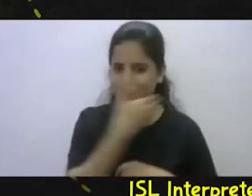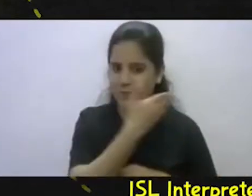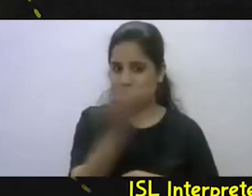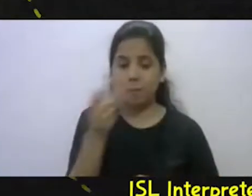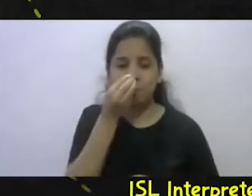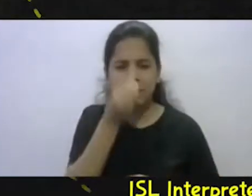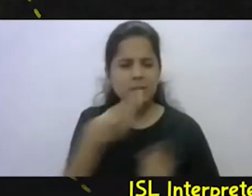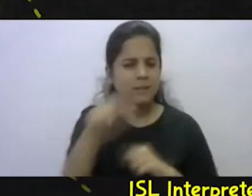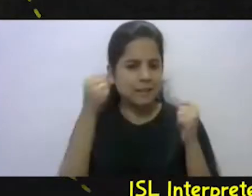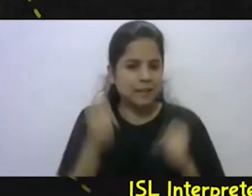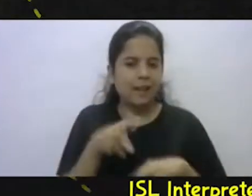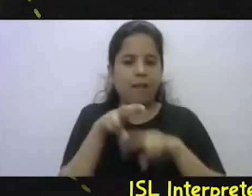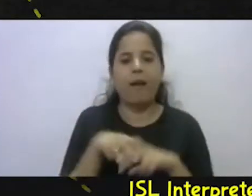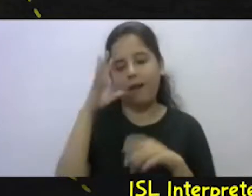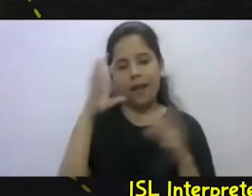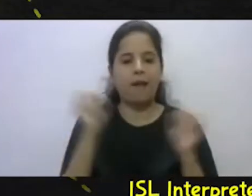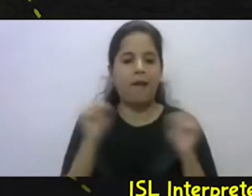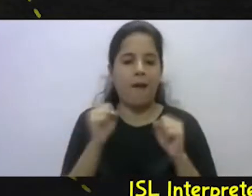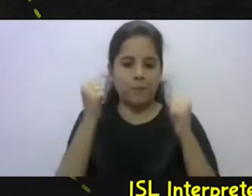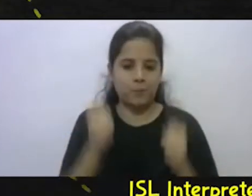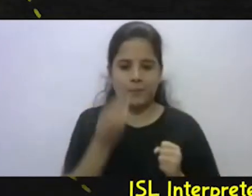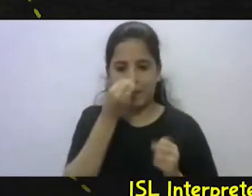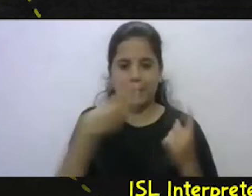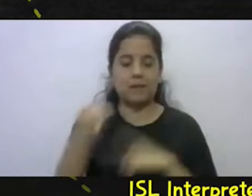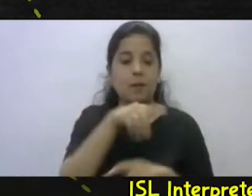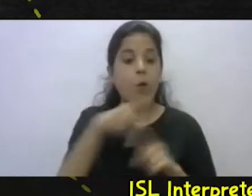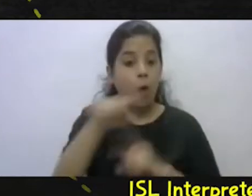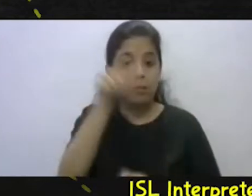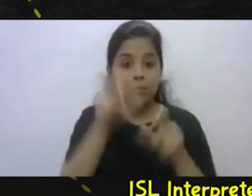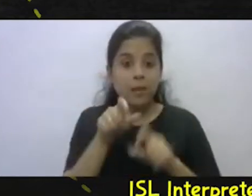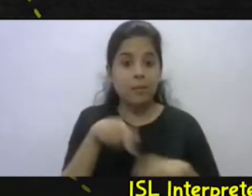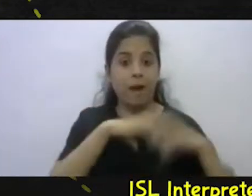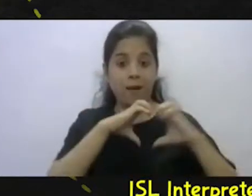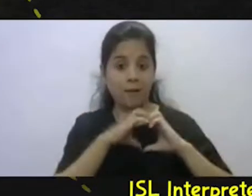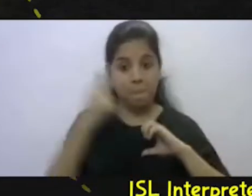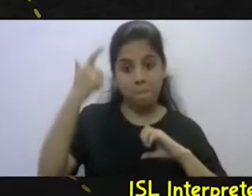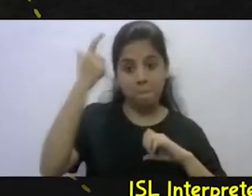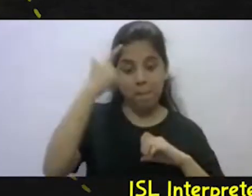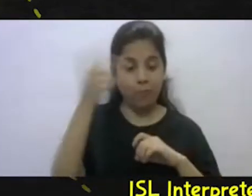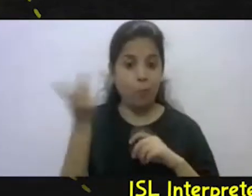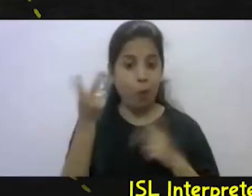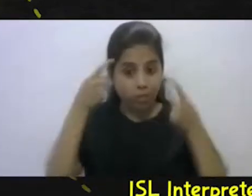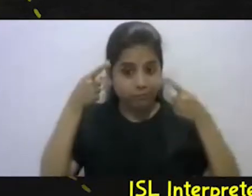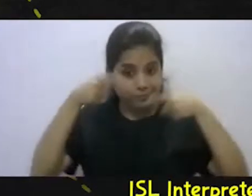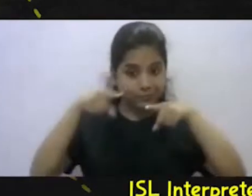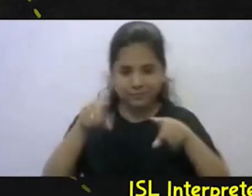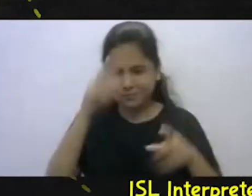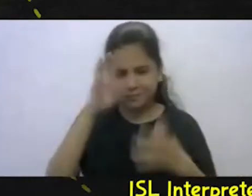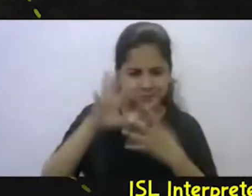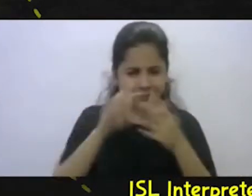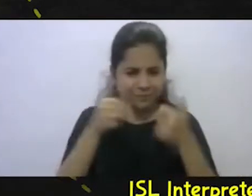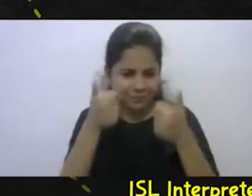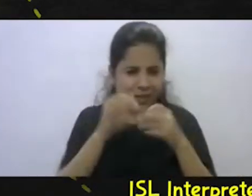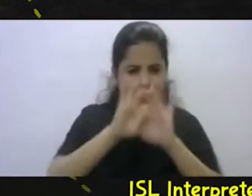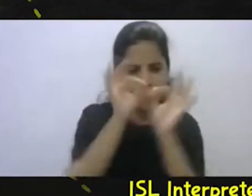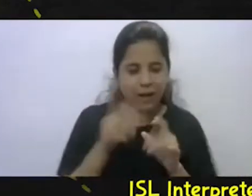sure you're seated comfortably, and please make sure that your dil and your dimag both are ready to be titillated by our absolutely